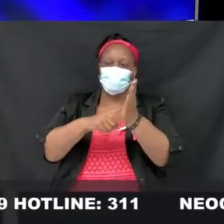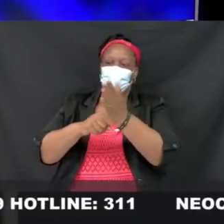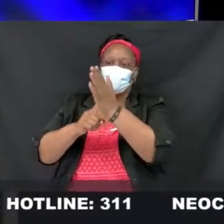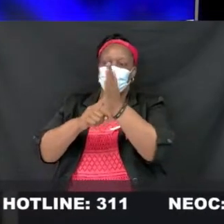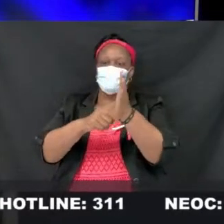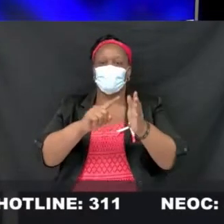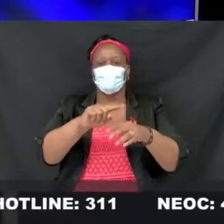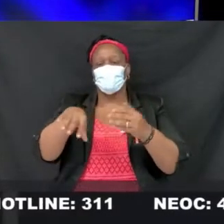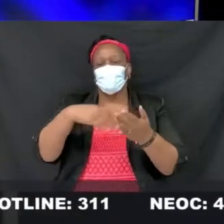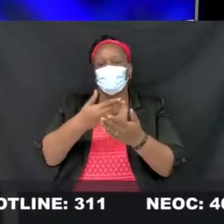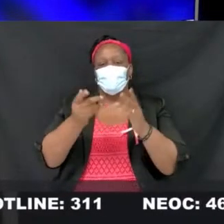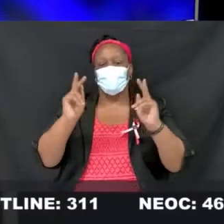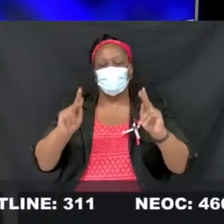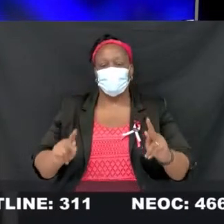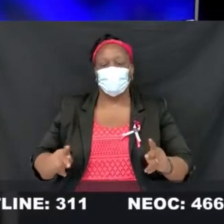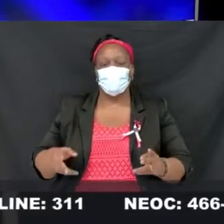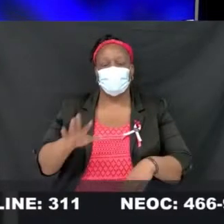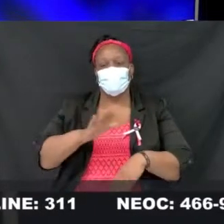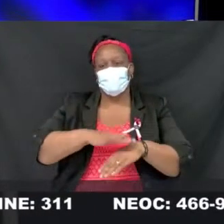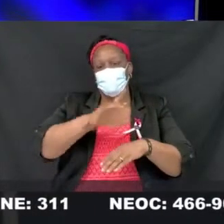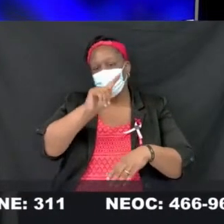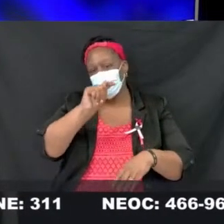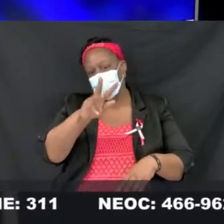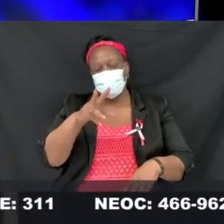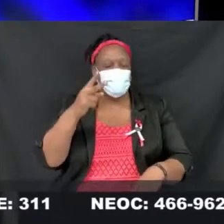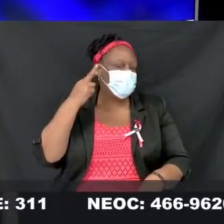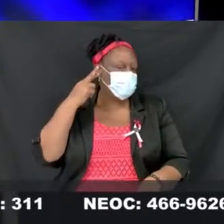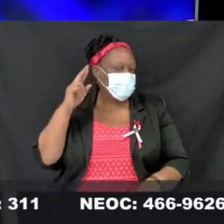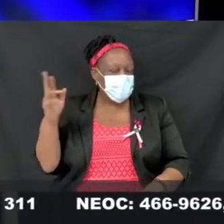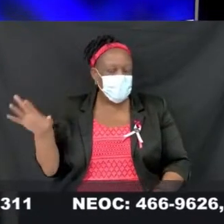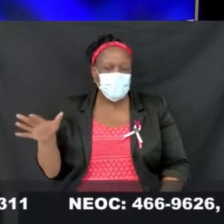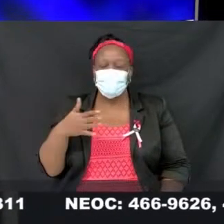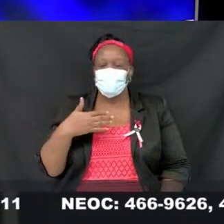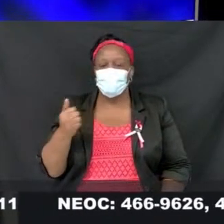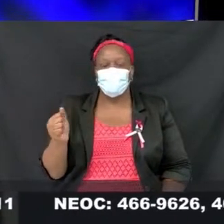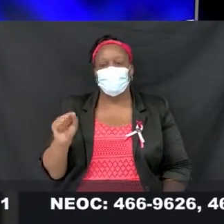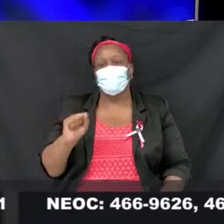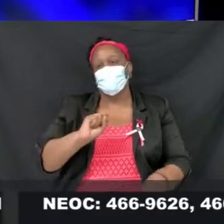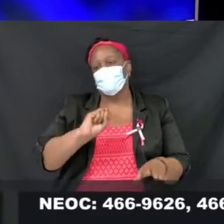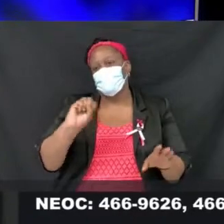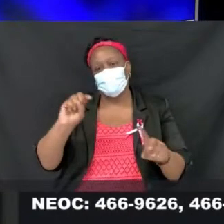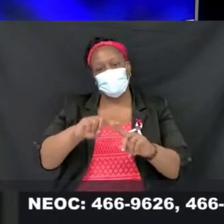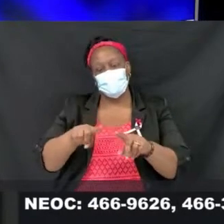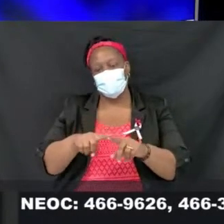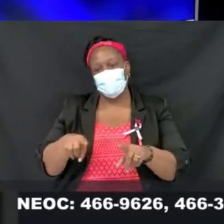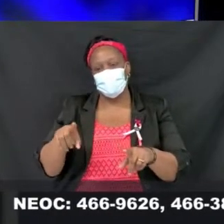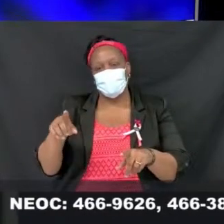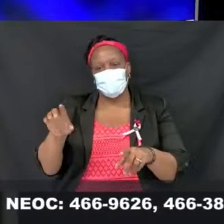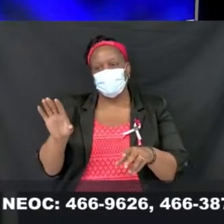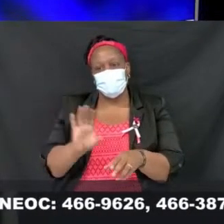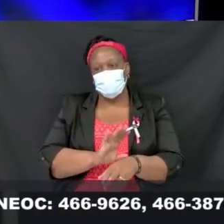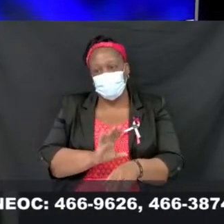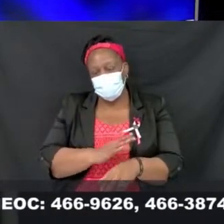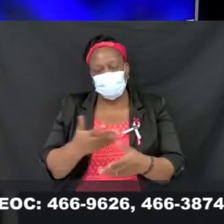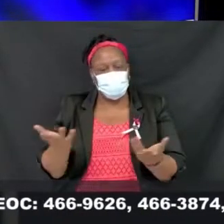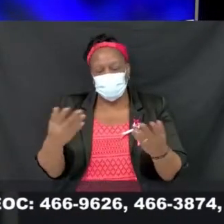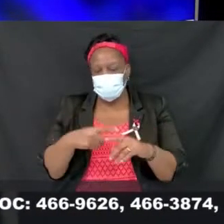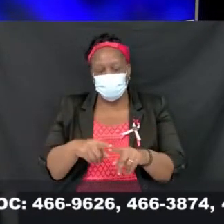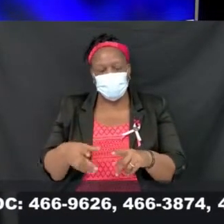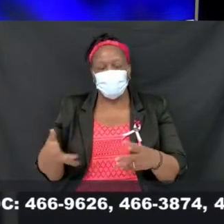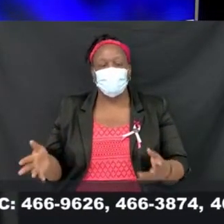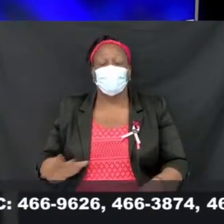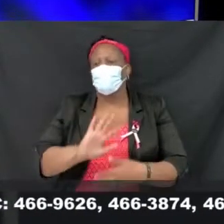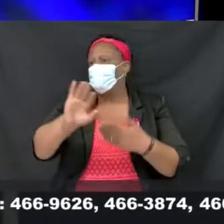briefings live via television, radio, and social media. We thank you. And for all the